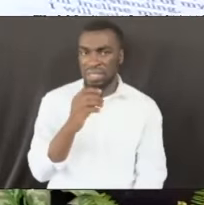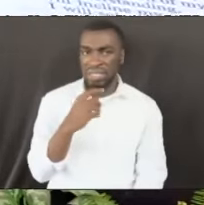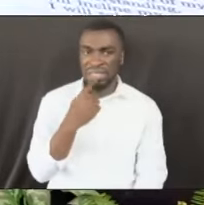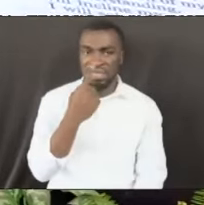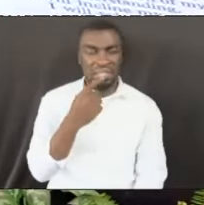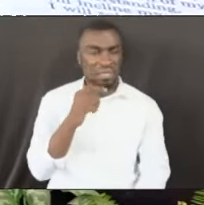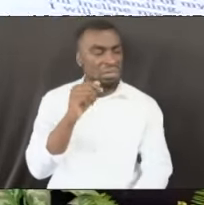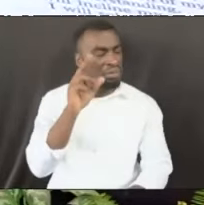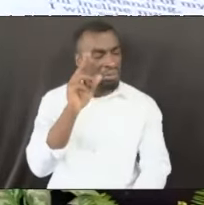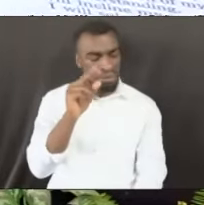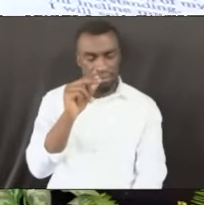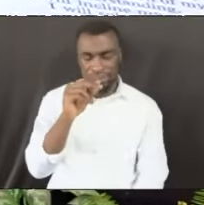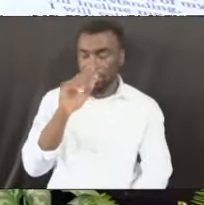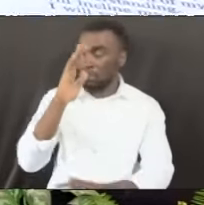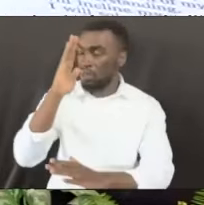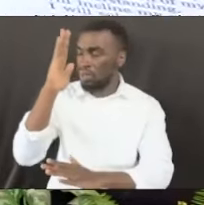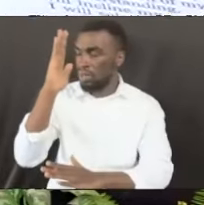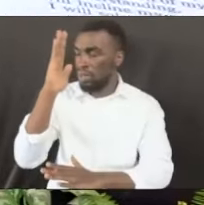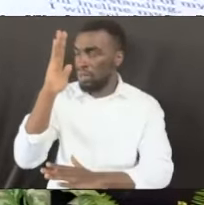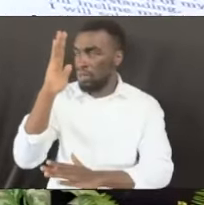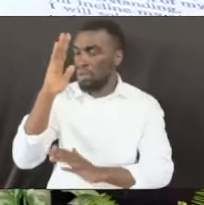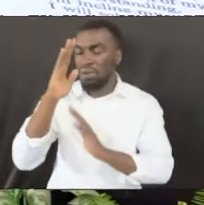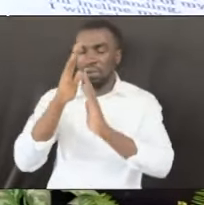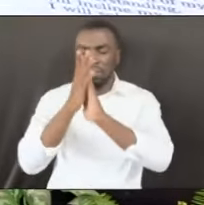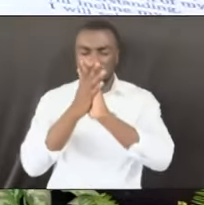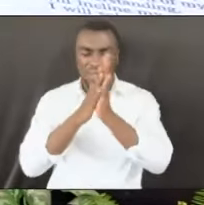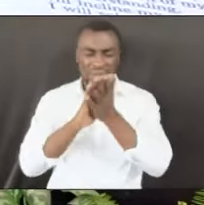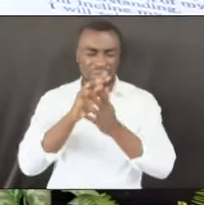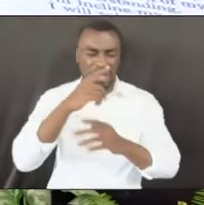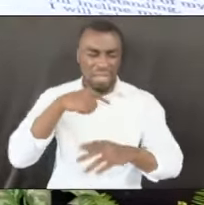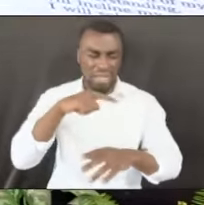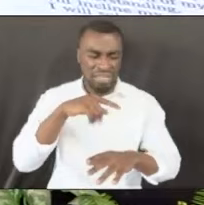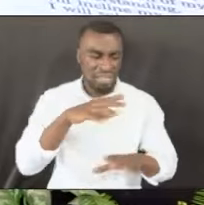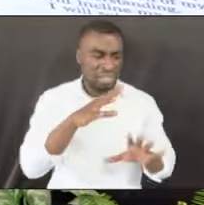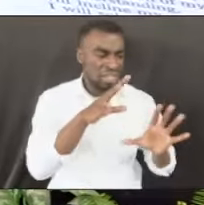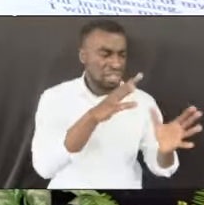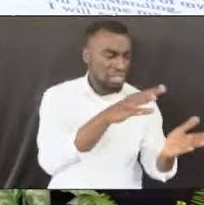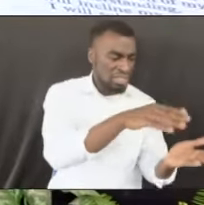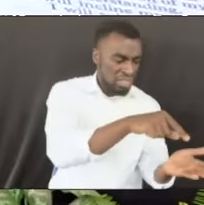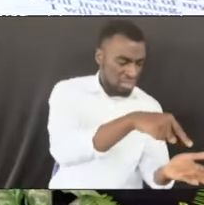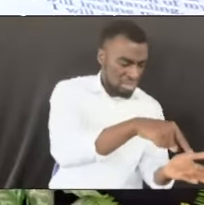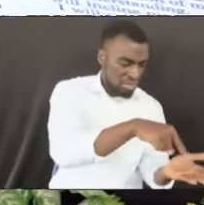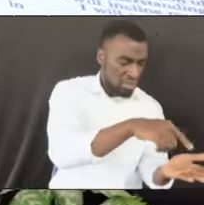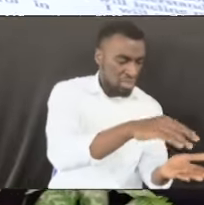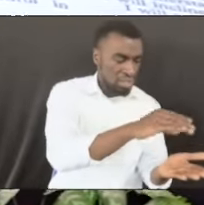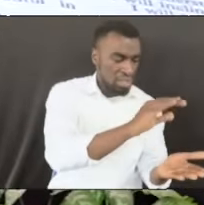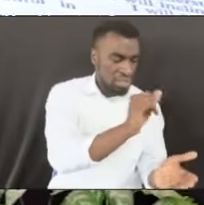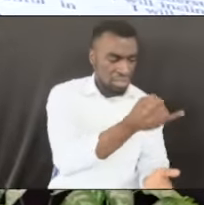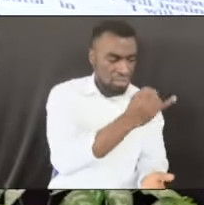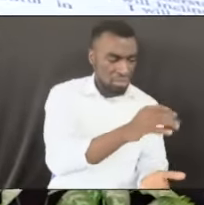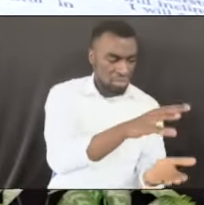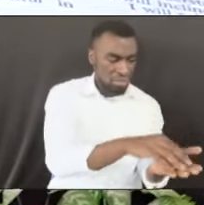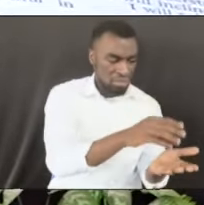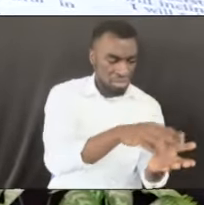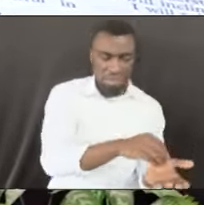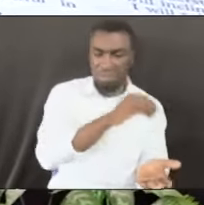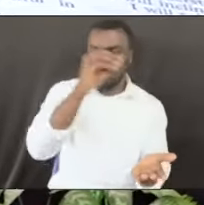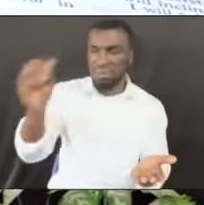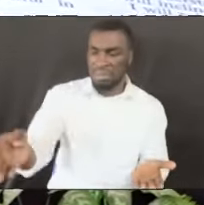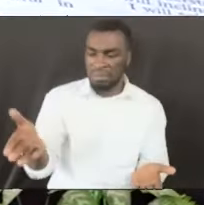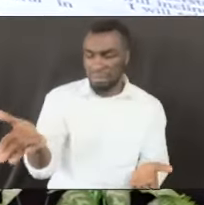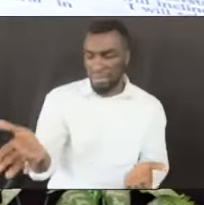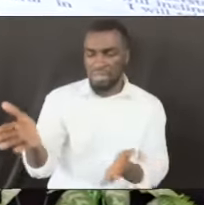us. They got hold of Jonah, threw him out of the ship, and sure enough, there